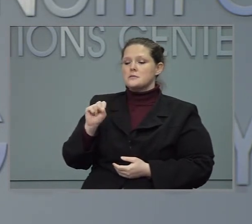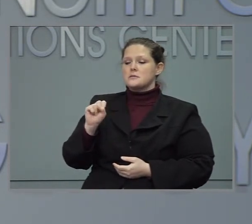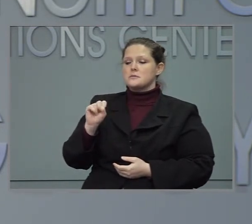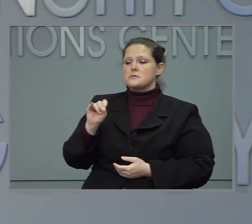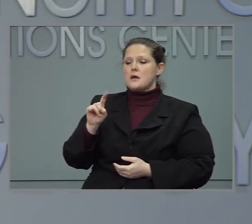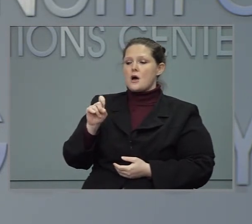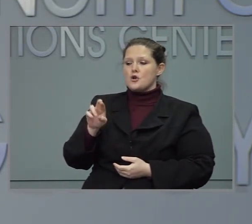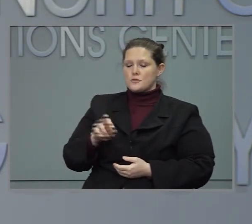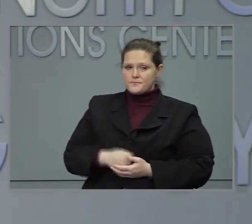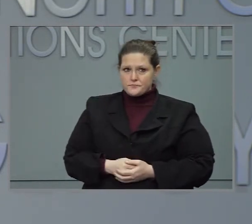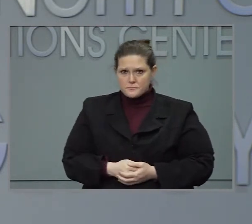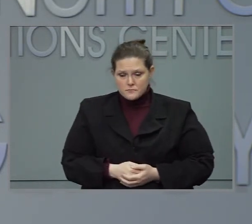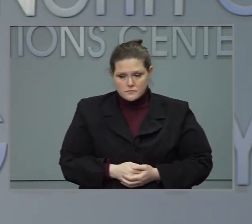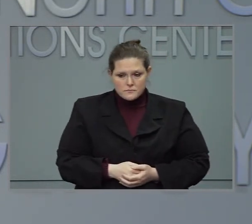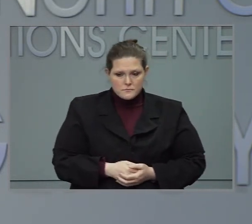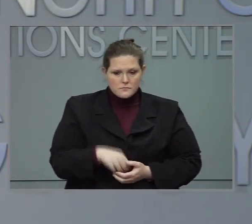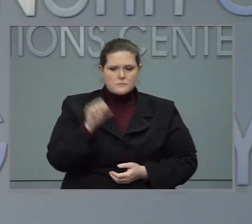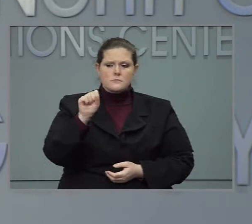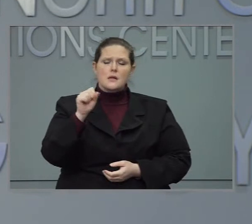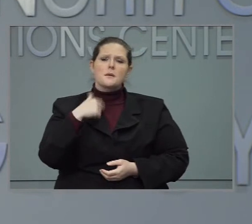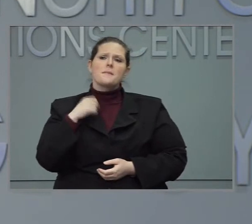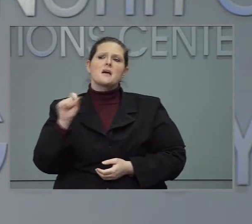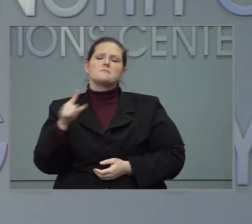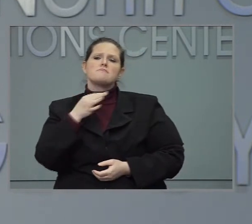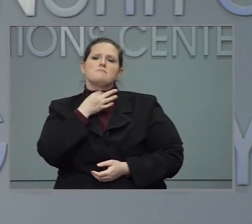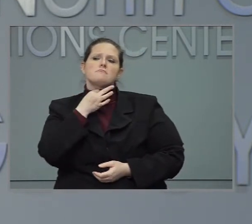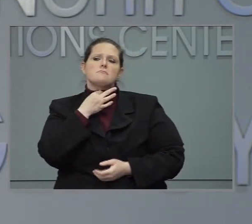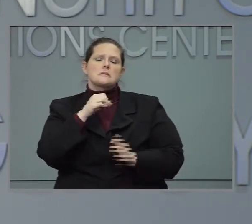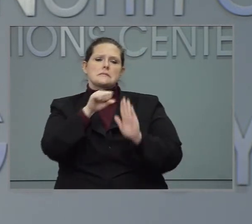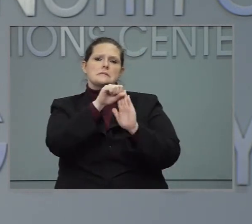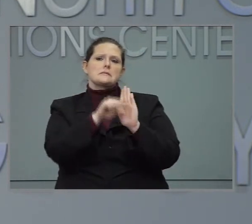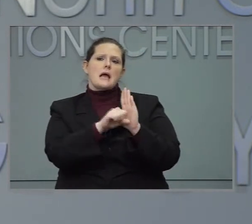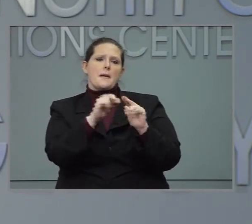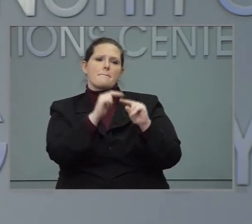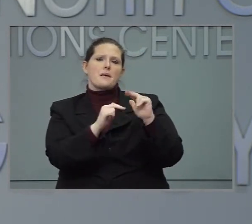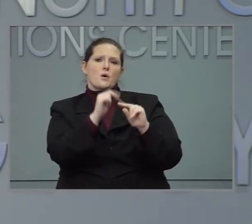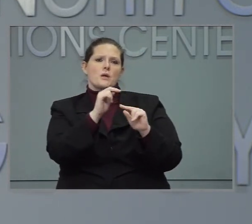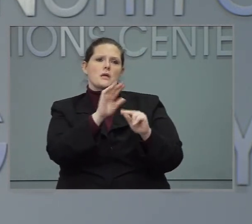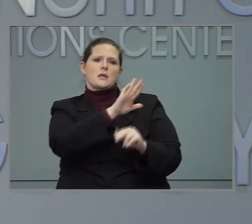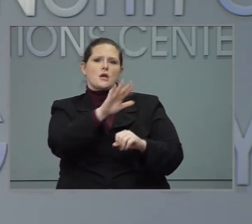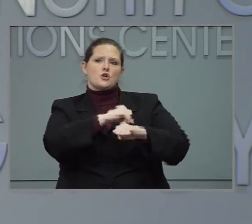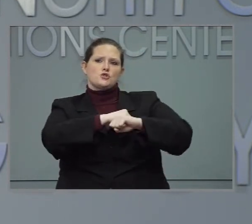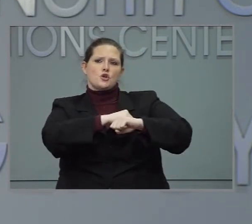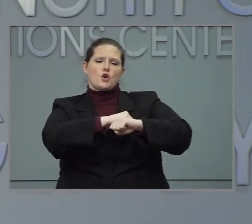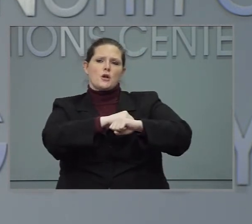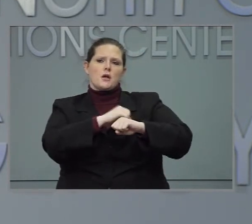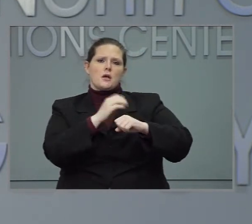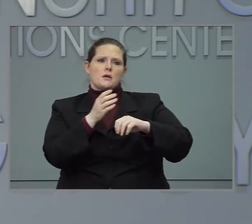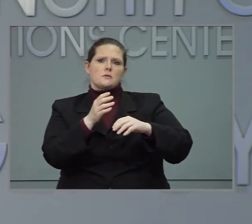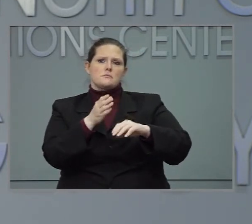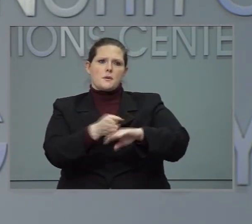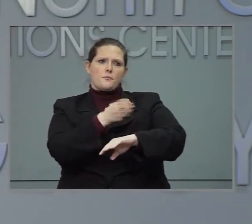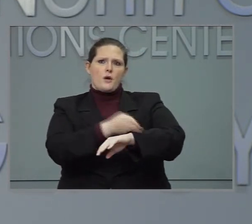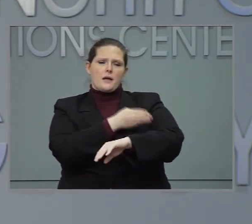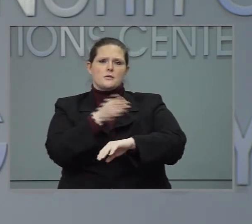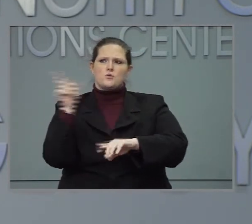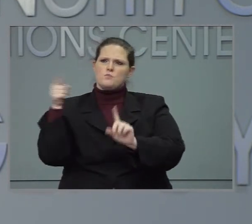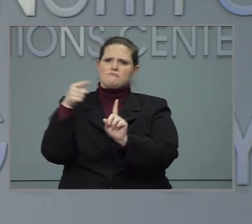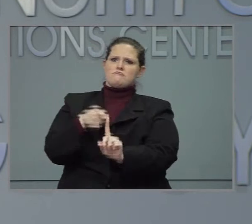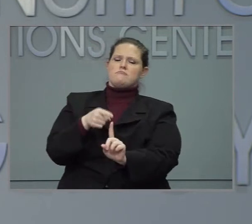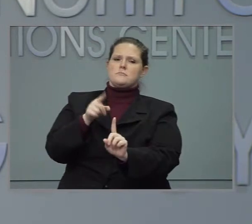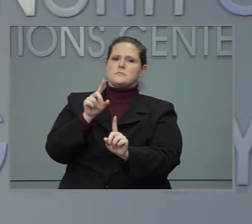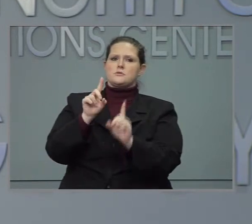Hi, I wanted to ask about the funding that's in there for state government building security upgrades. I see it specifically singles out the Department of